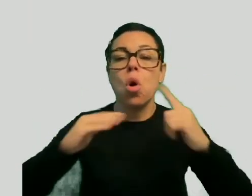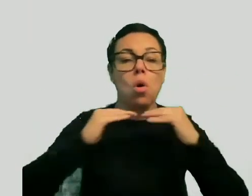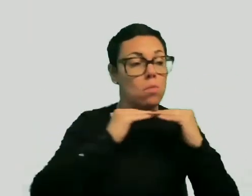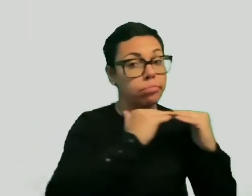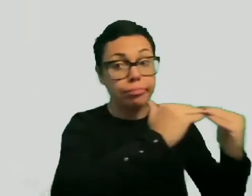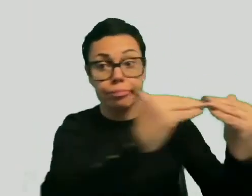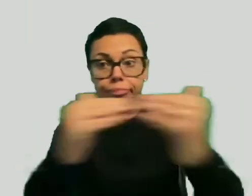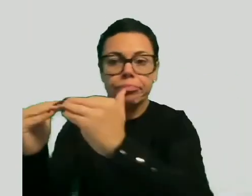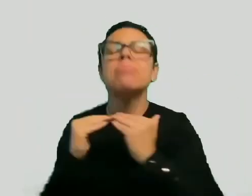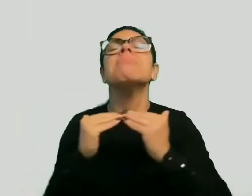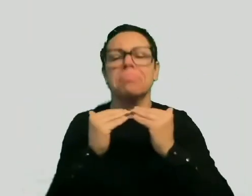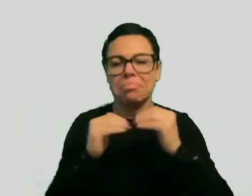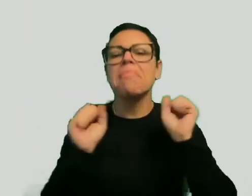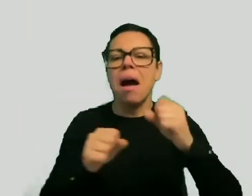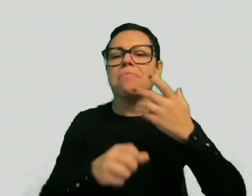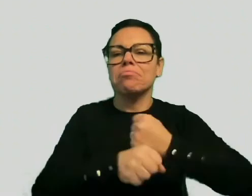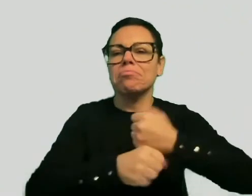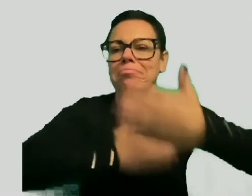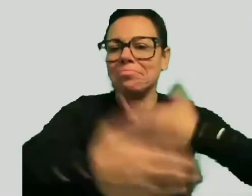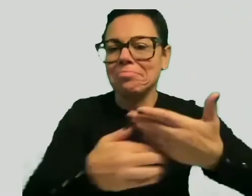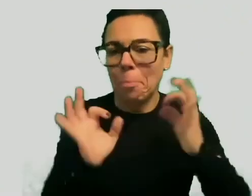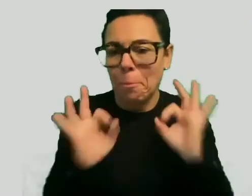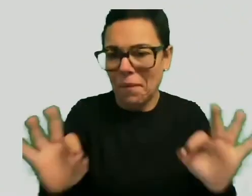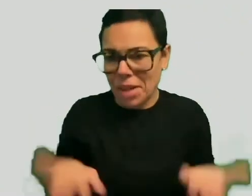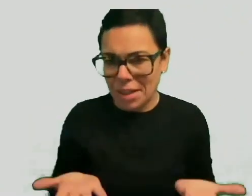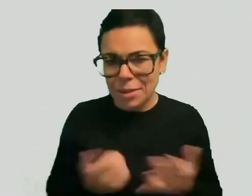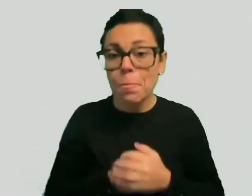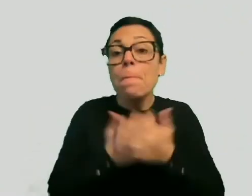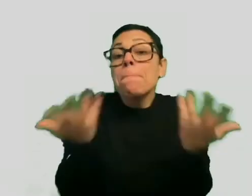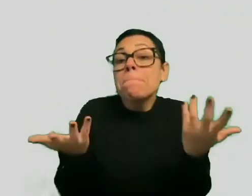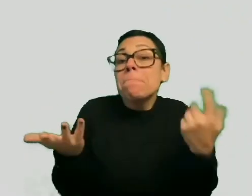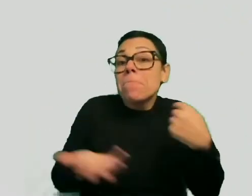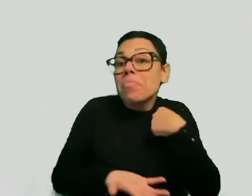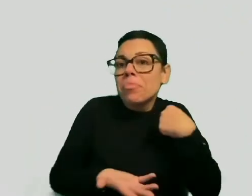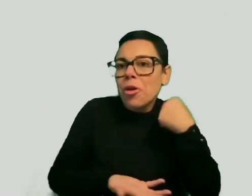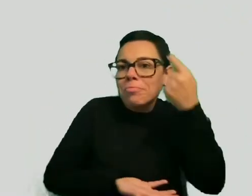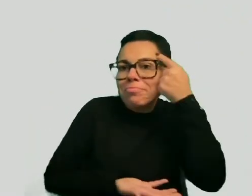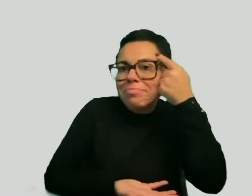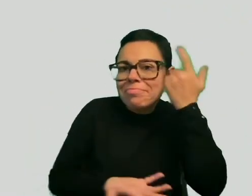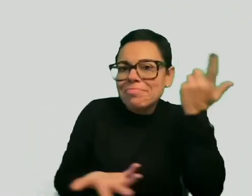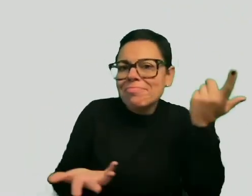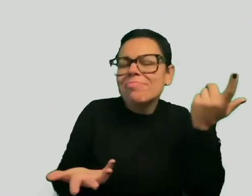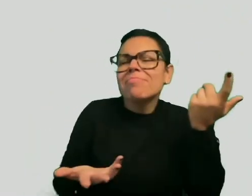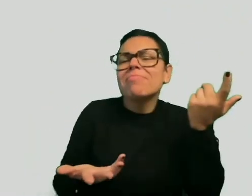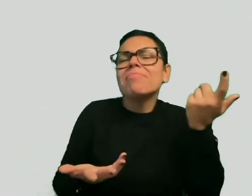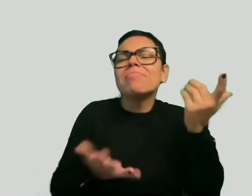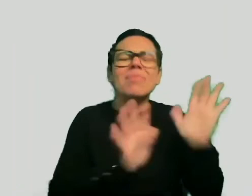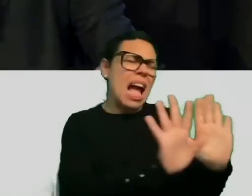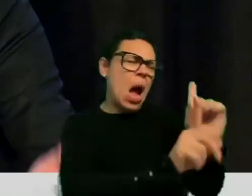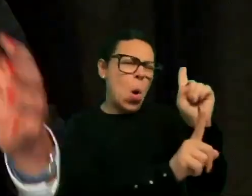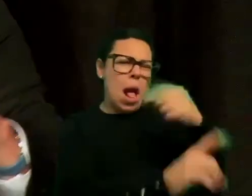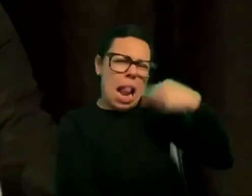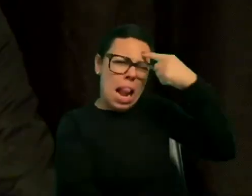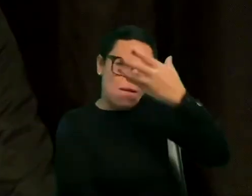should be working on. I'm looking forward to all the great examples. May I comment just briefly on the question you asked before? What is more important?